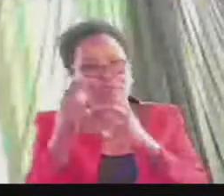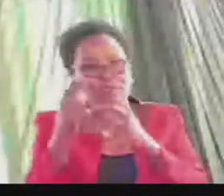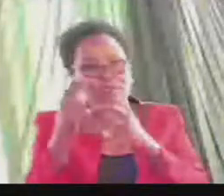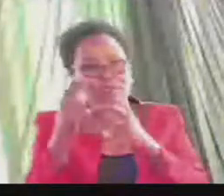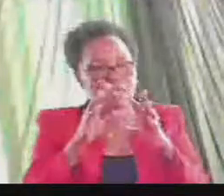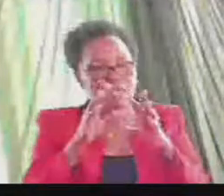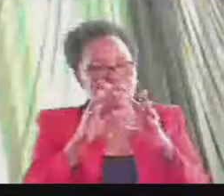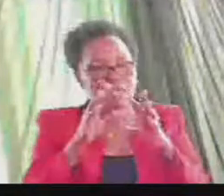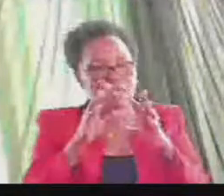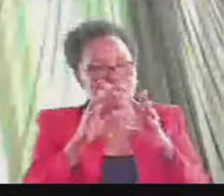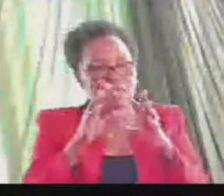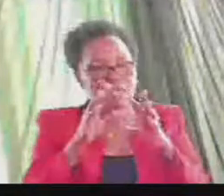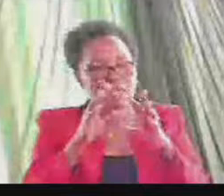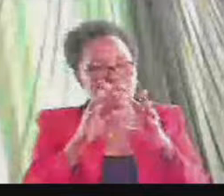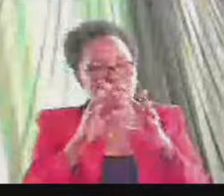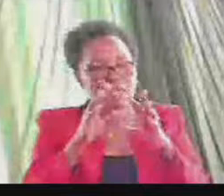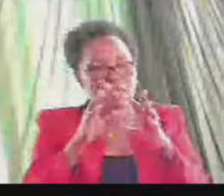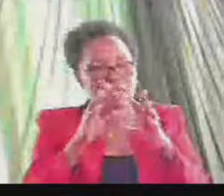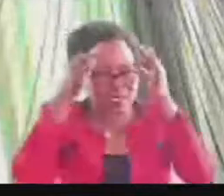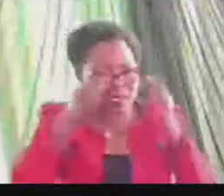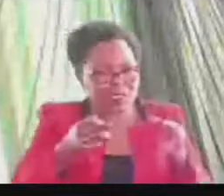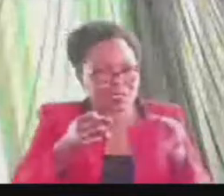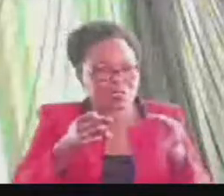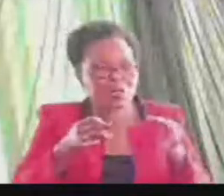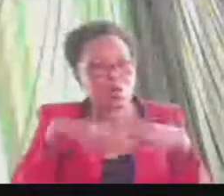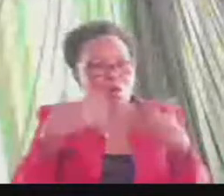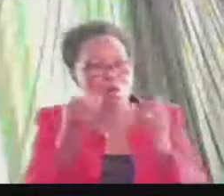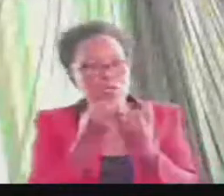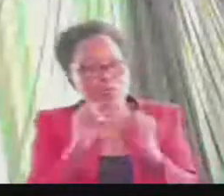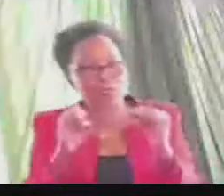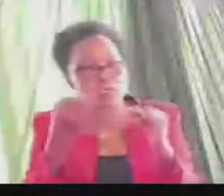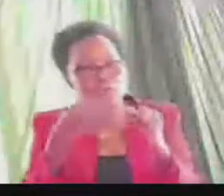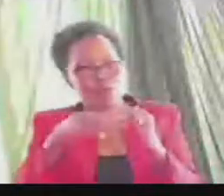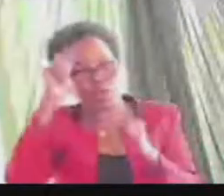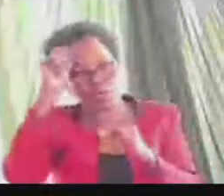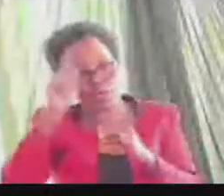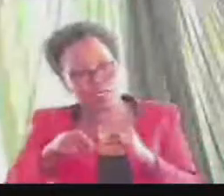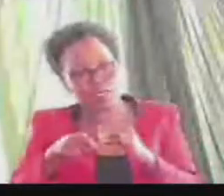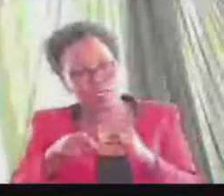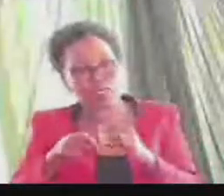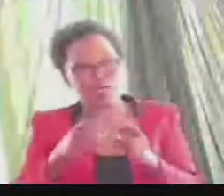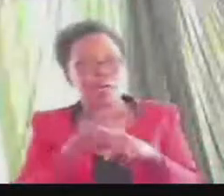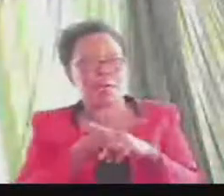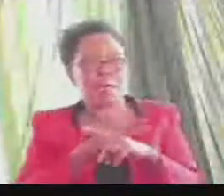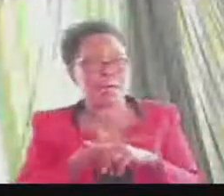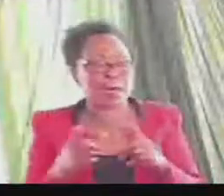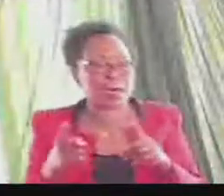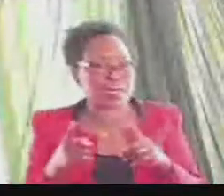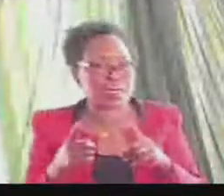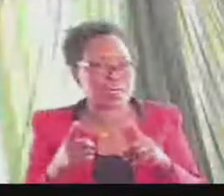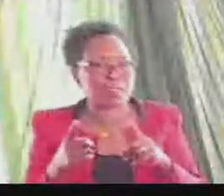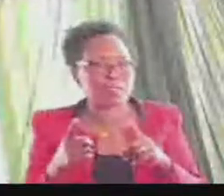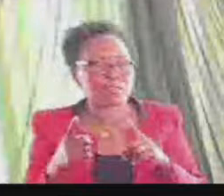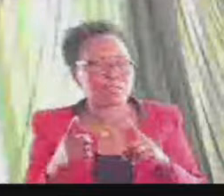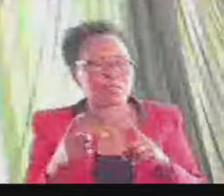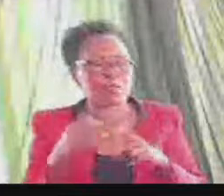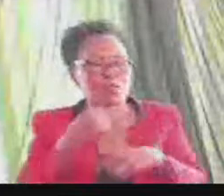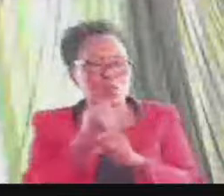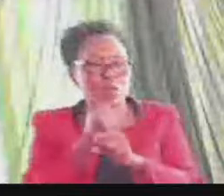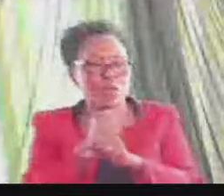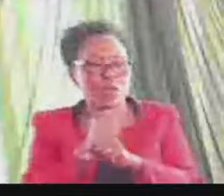with the decisional independence of the judges, but for purpose of enhancing kind of uniformity, or where